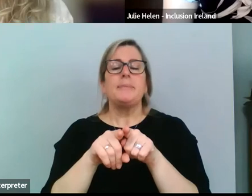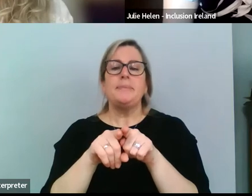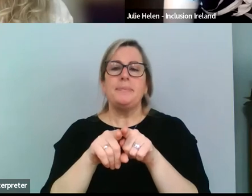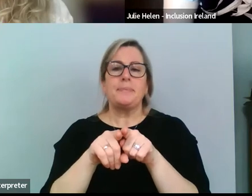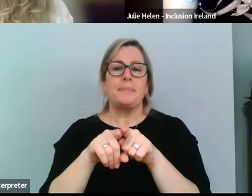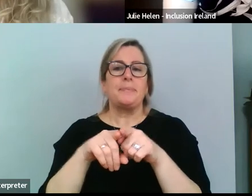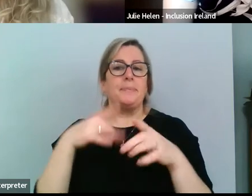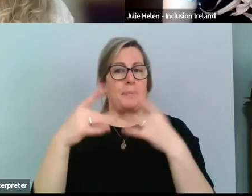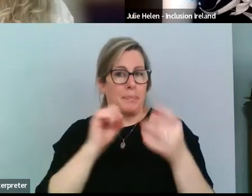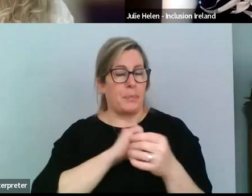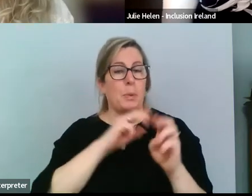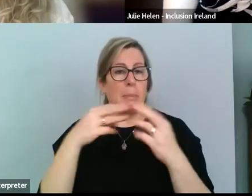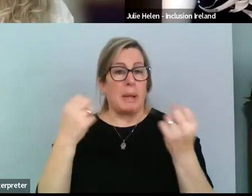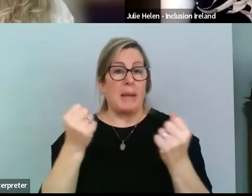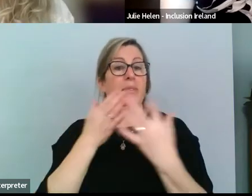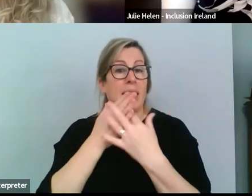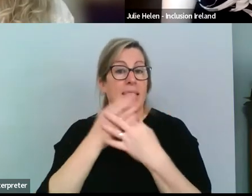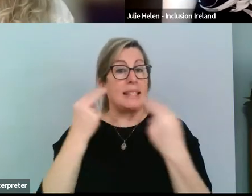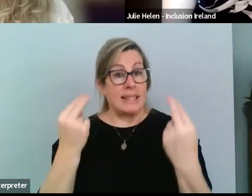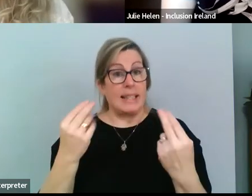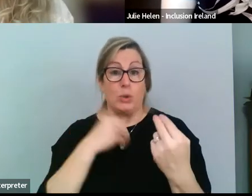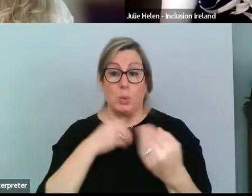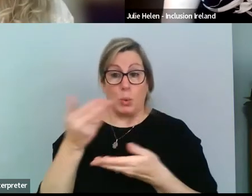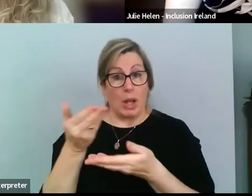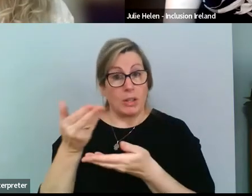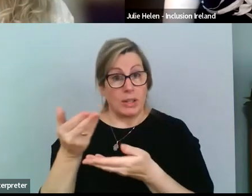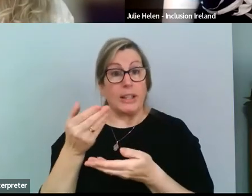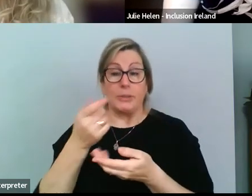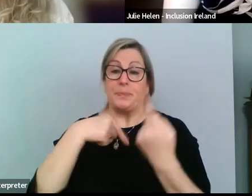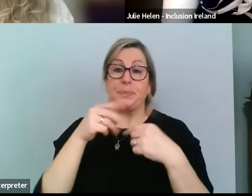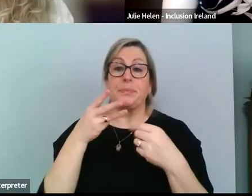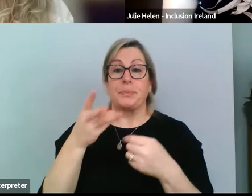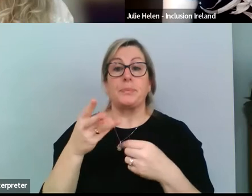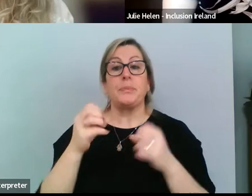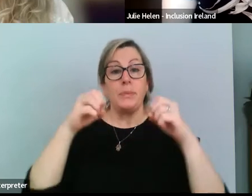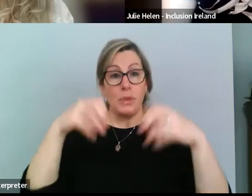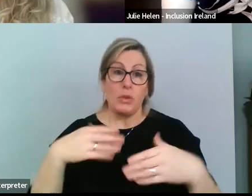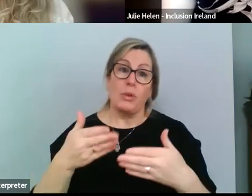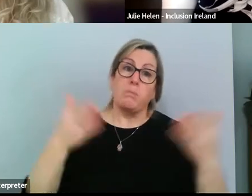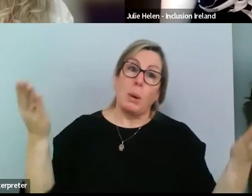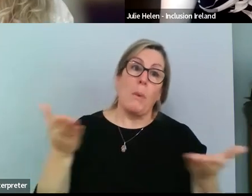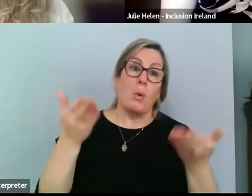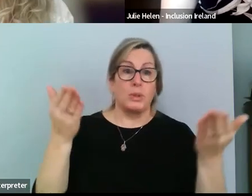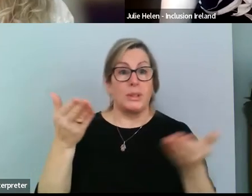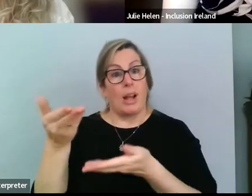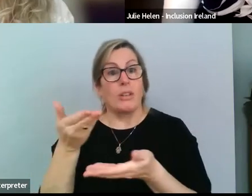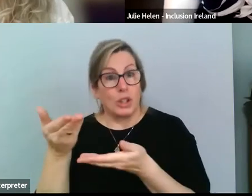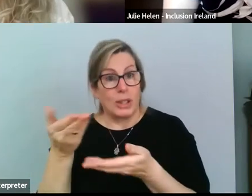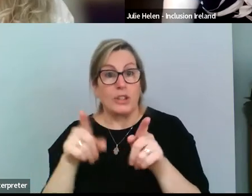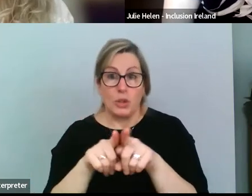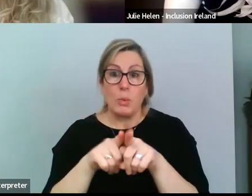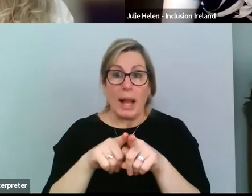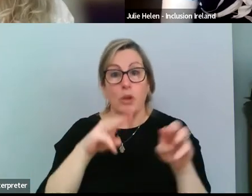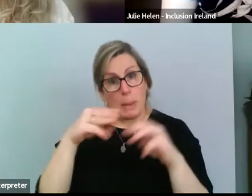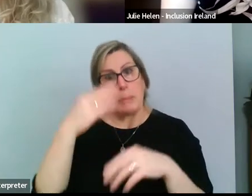the access they need to the consultation. And we will of course be promoting the consultation as well, so that people know that